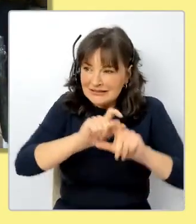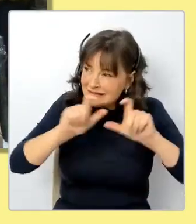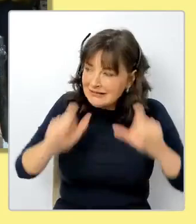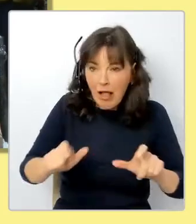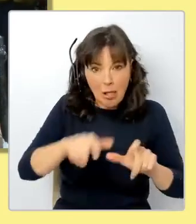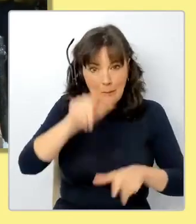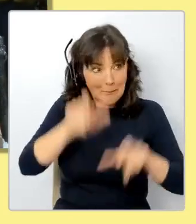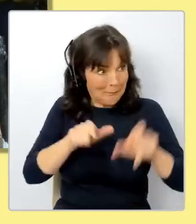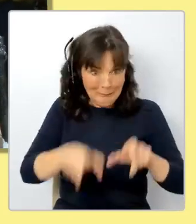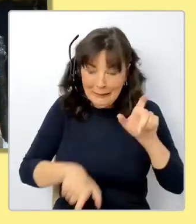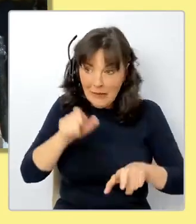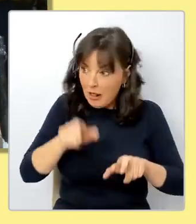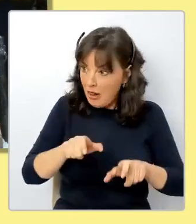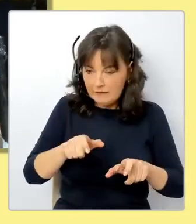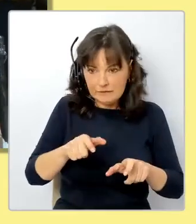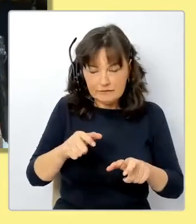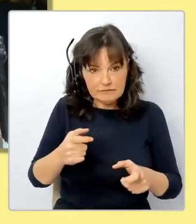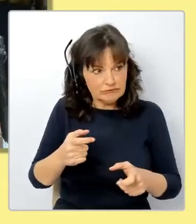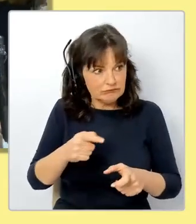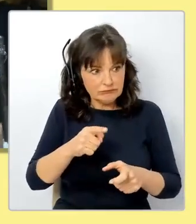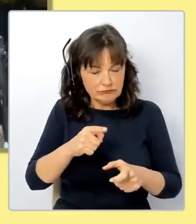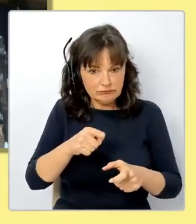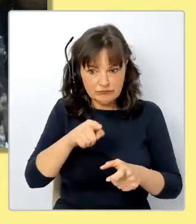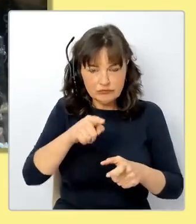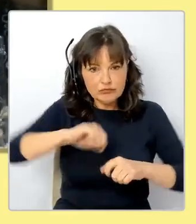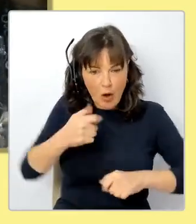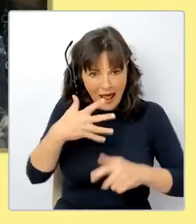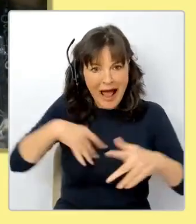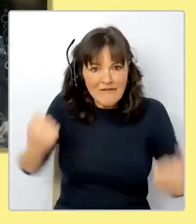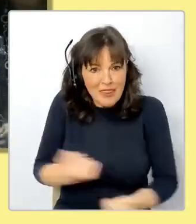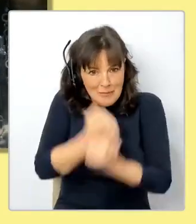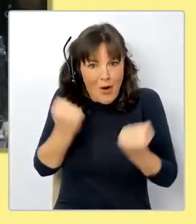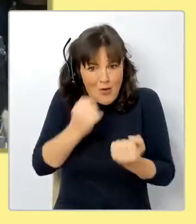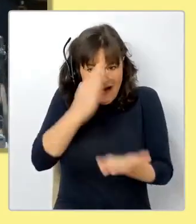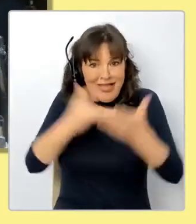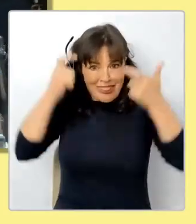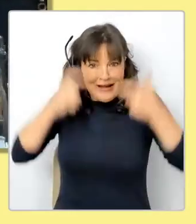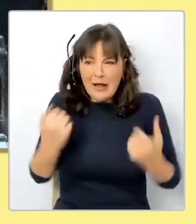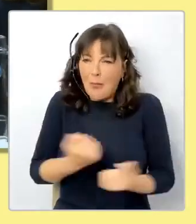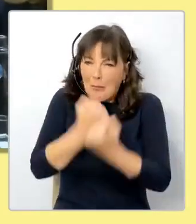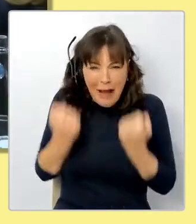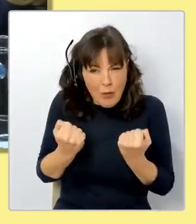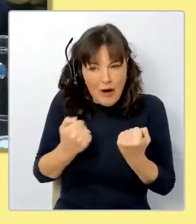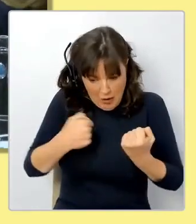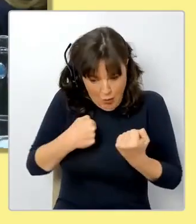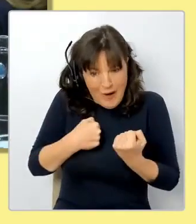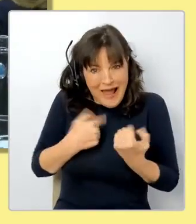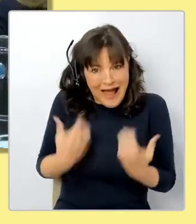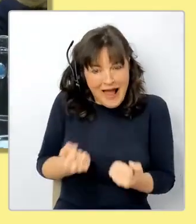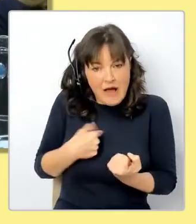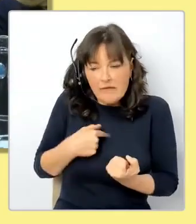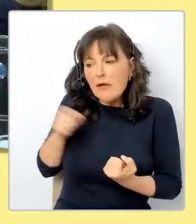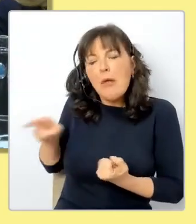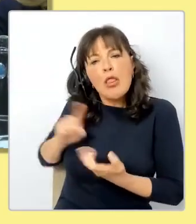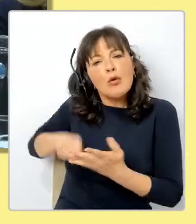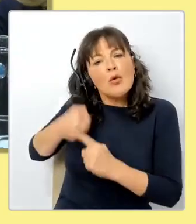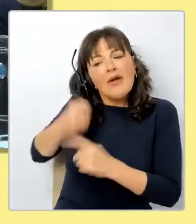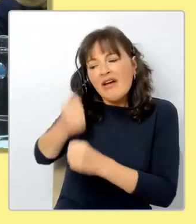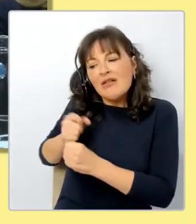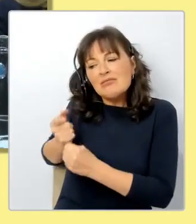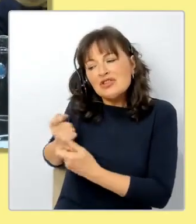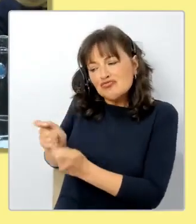sovereign, the way that we are treated is disrespectful and the UK government is intent